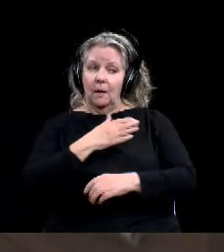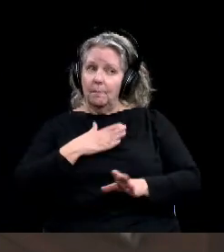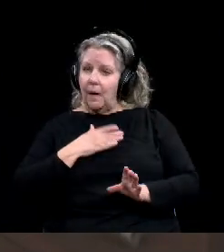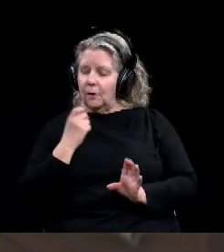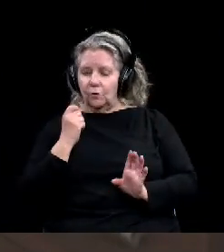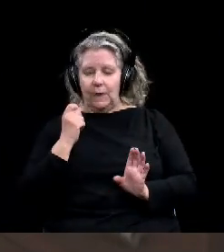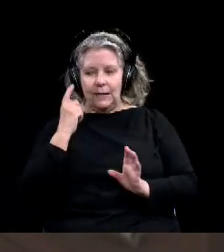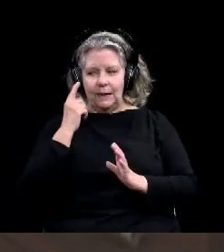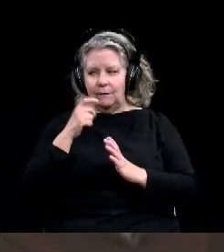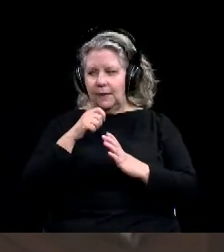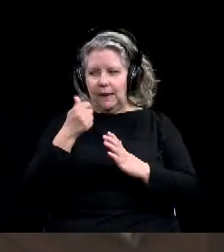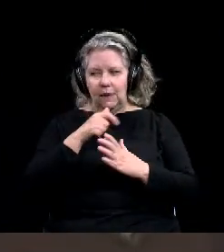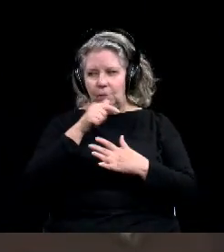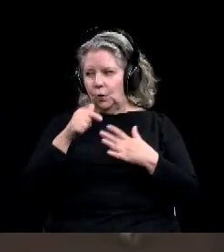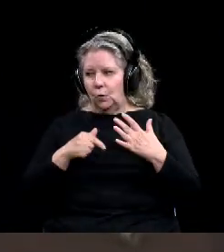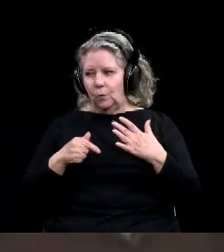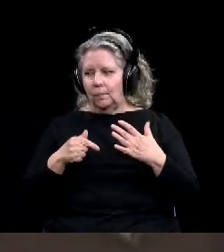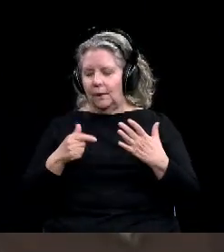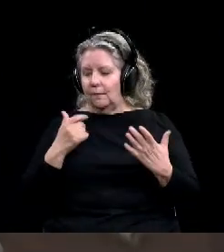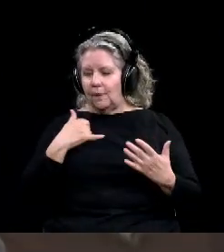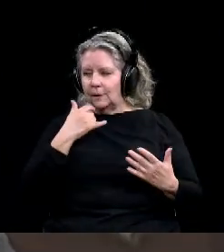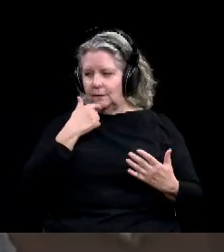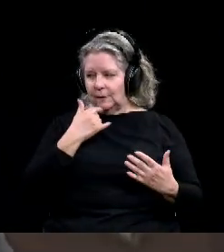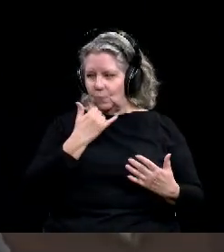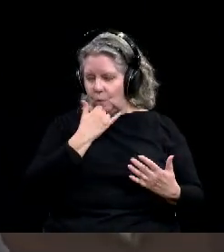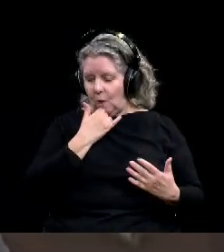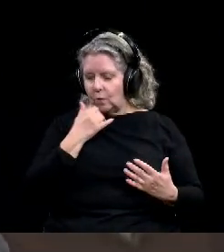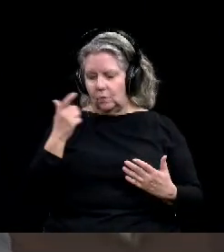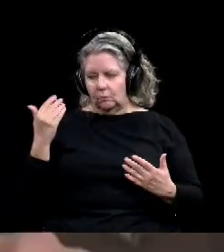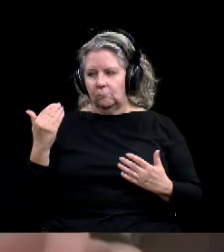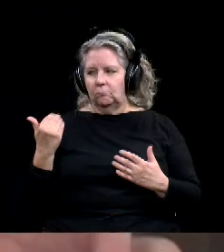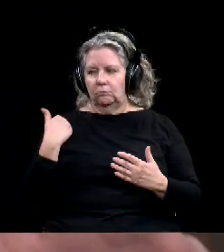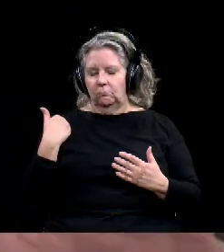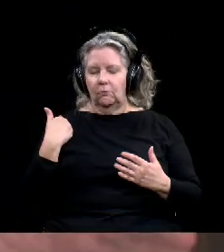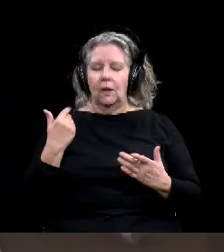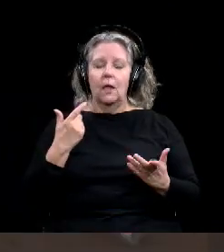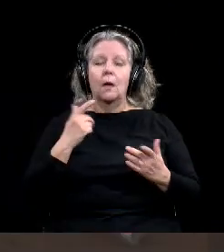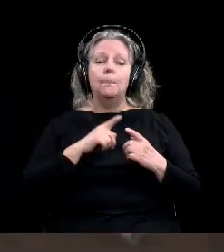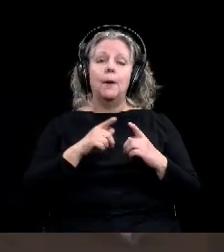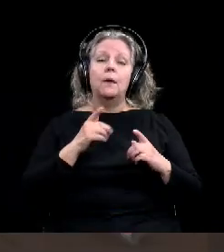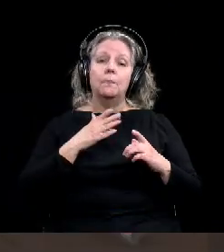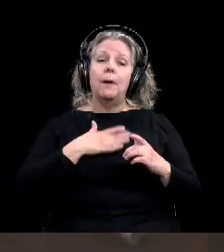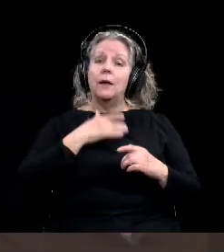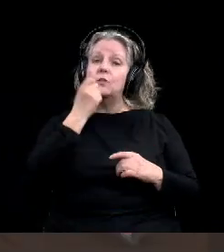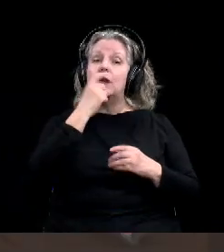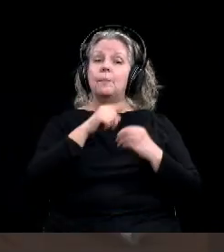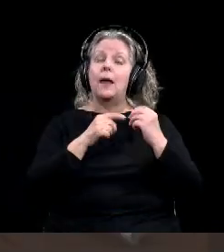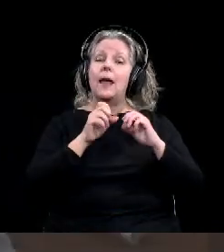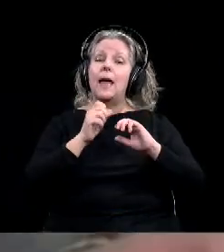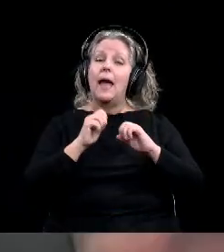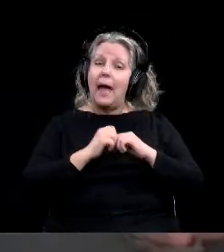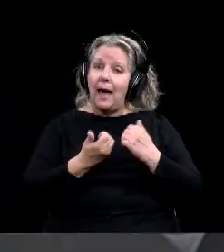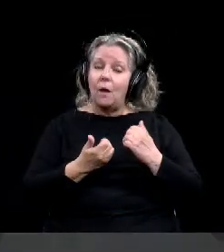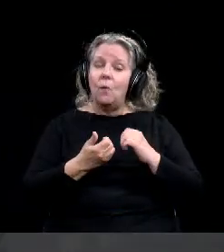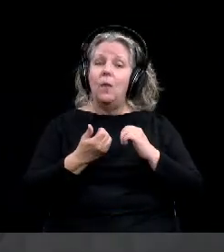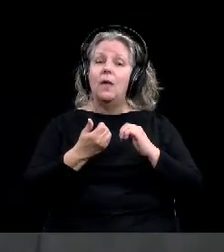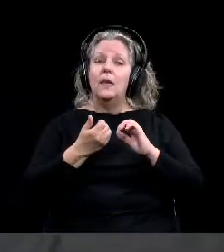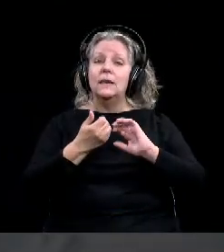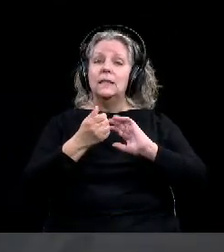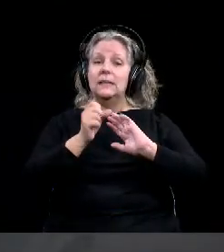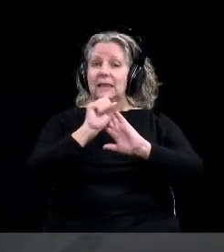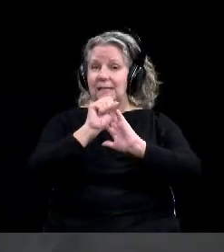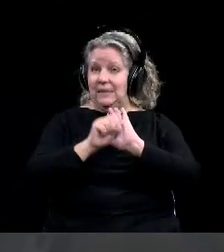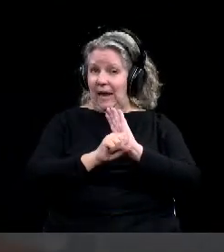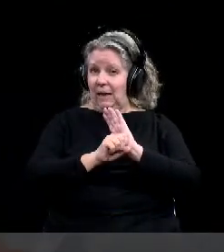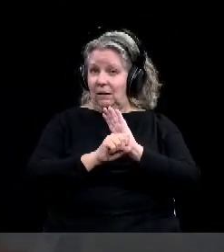but my understanding of how the state is operating this is that when a first vaccine is given, the state